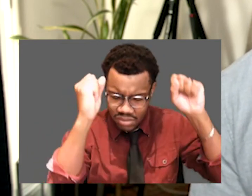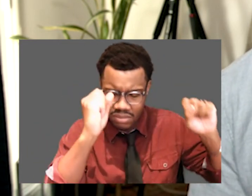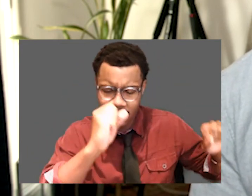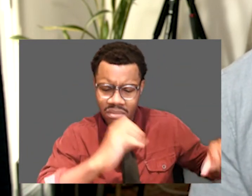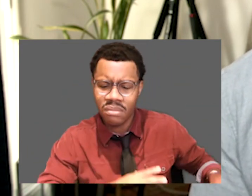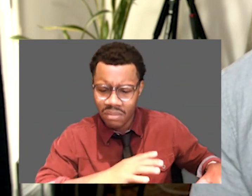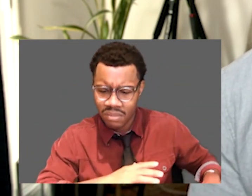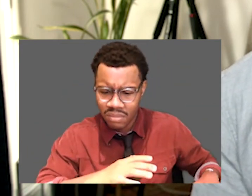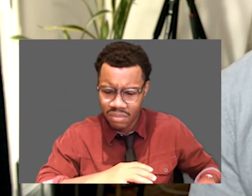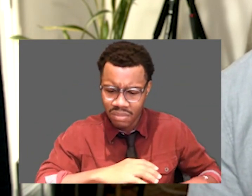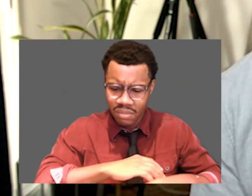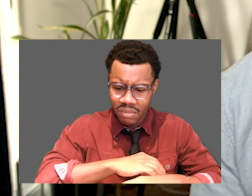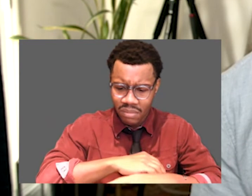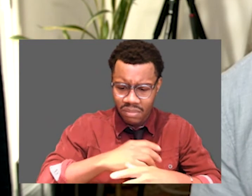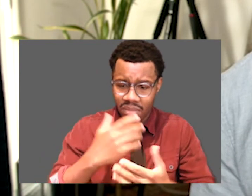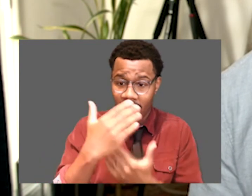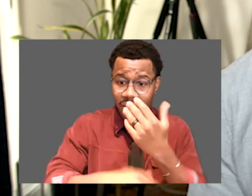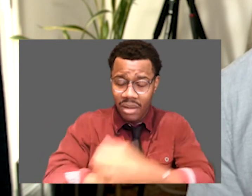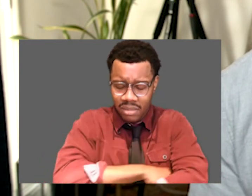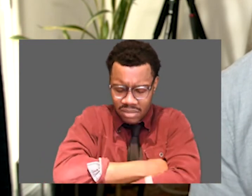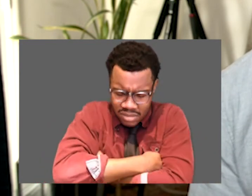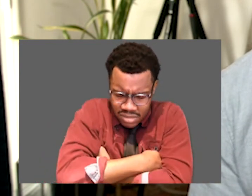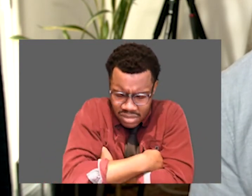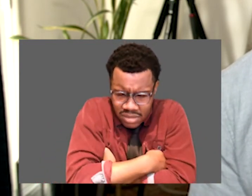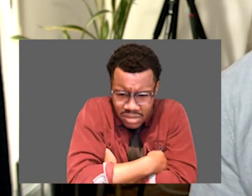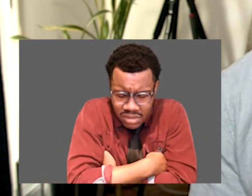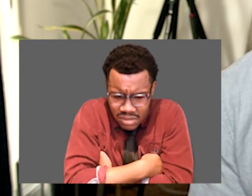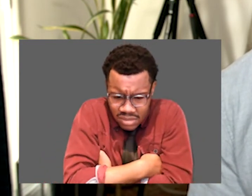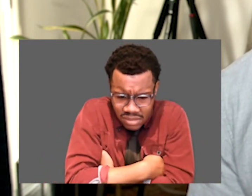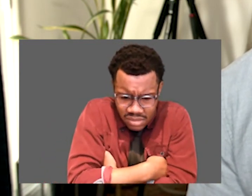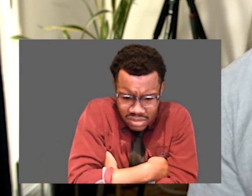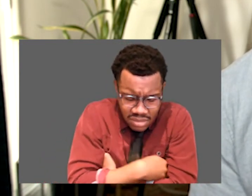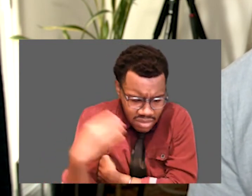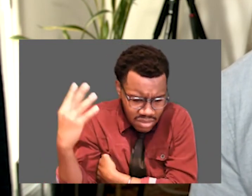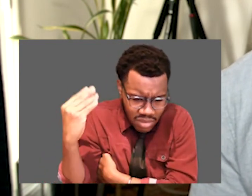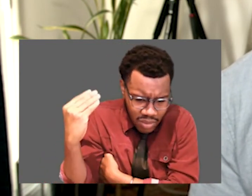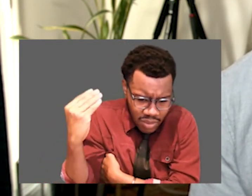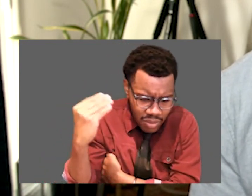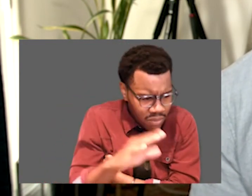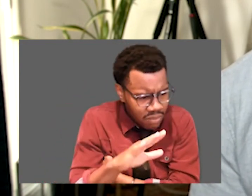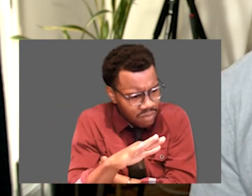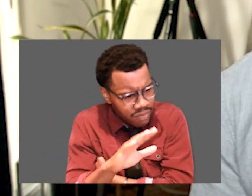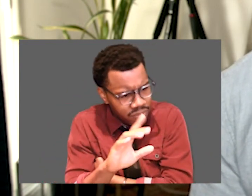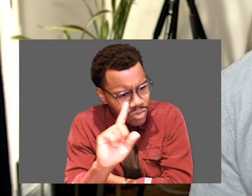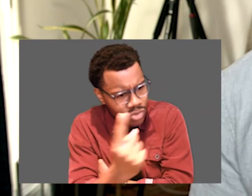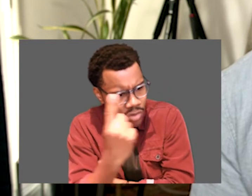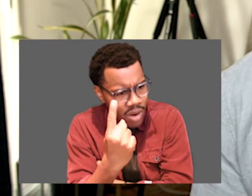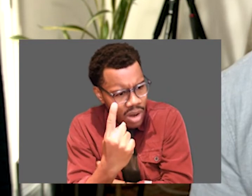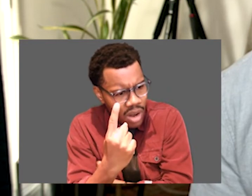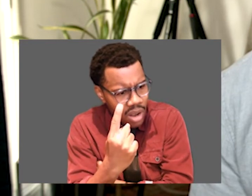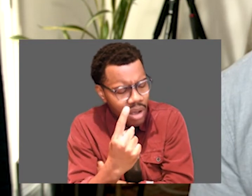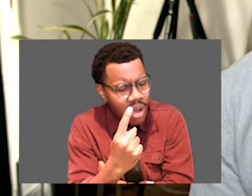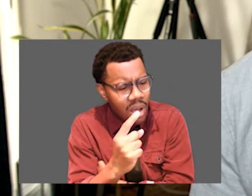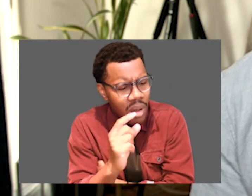arms crossed over your chest, hugging yourself tightly. The gruff voice hits you again. "Turn around, bend over, spread your